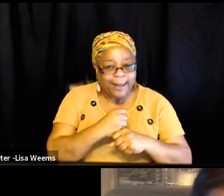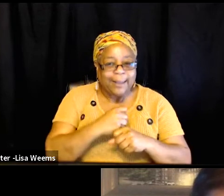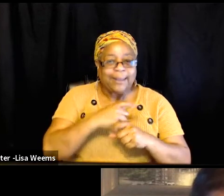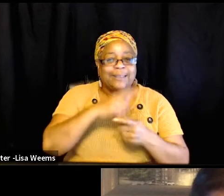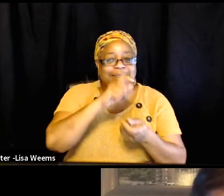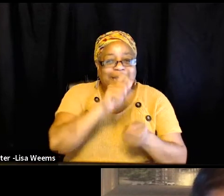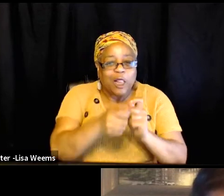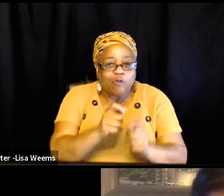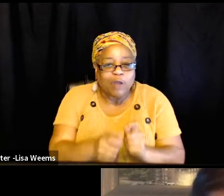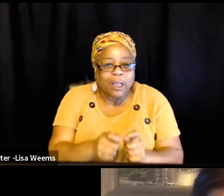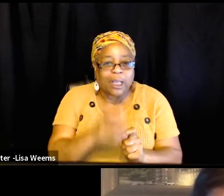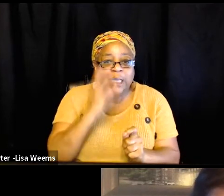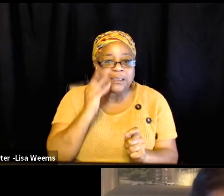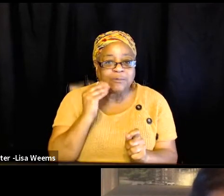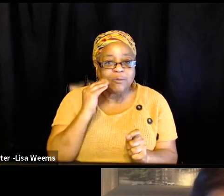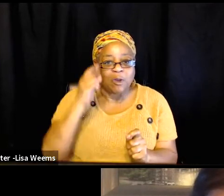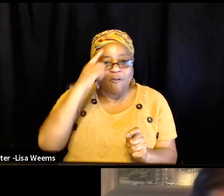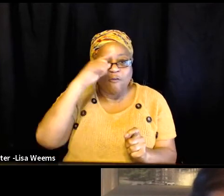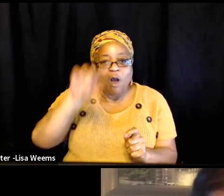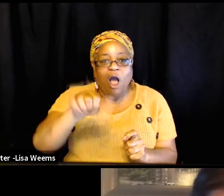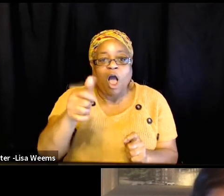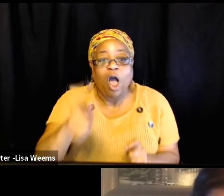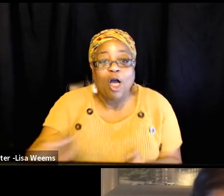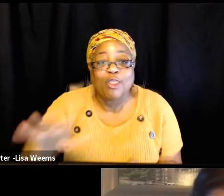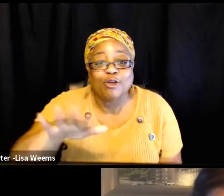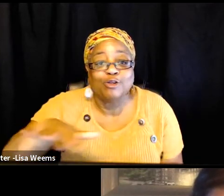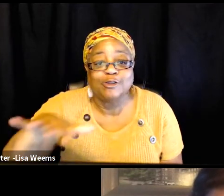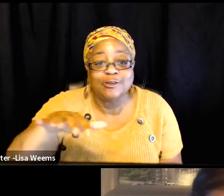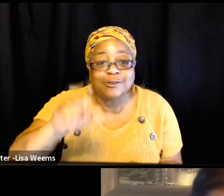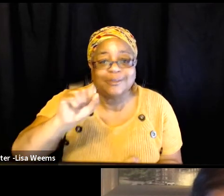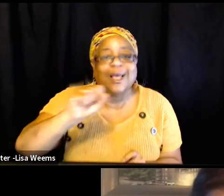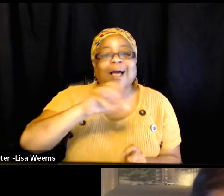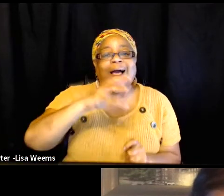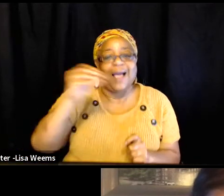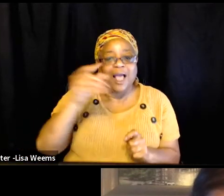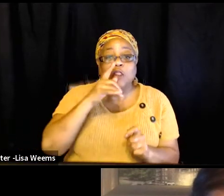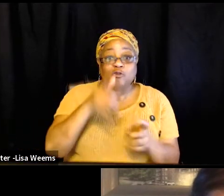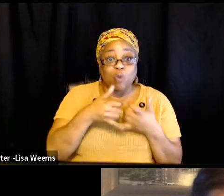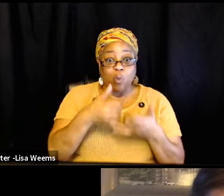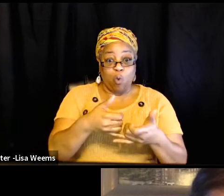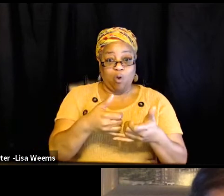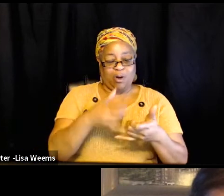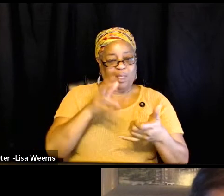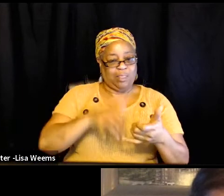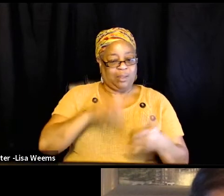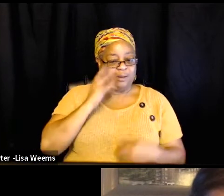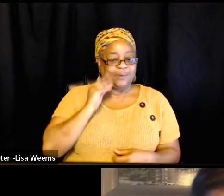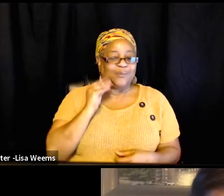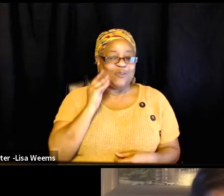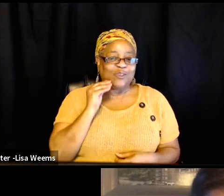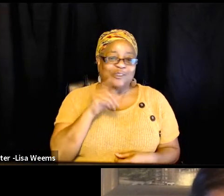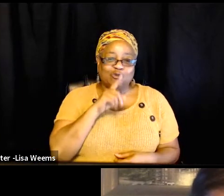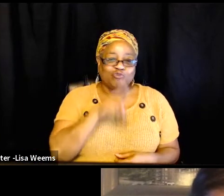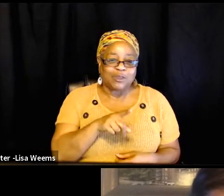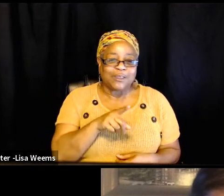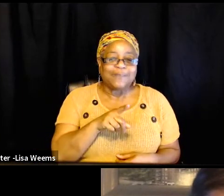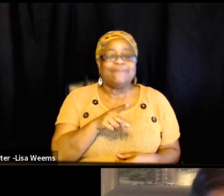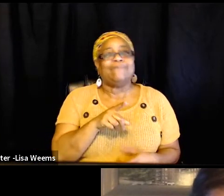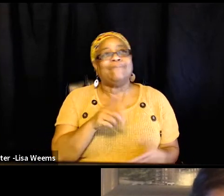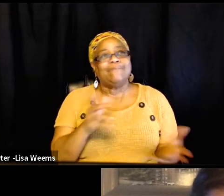experience for others, and that the reward is that experience was really